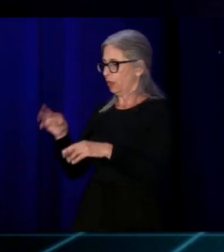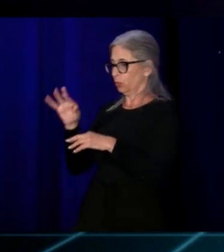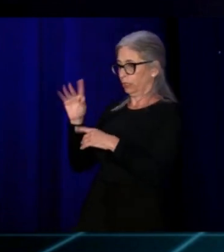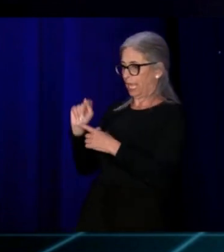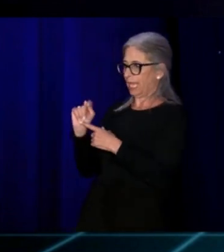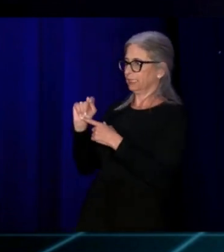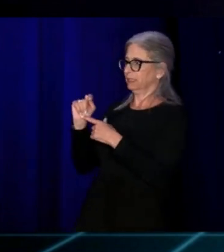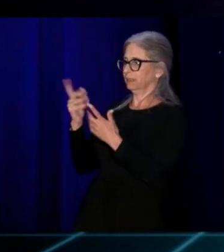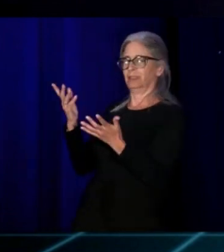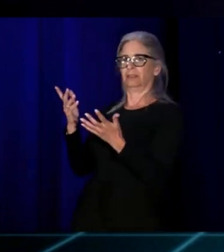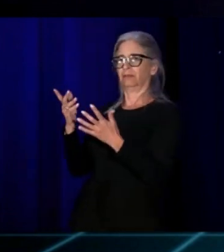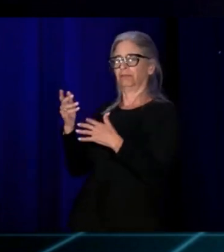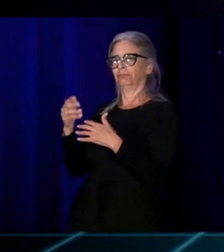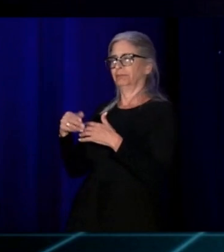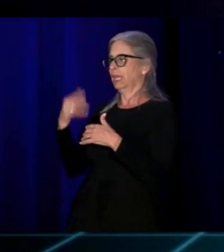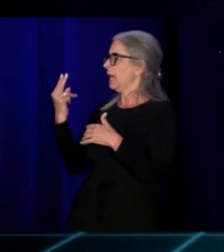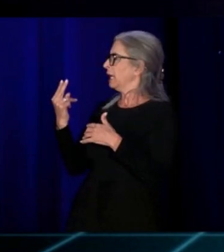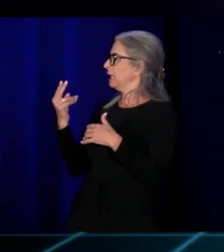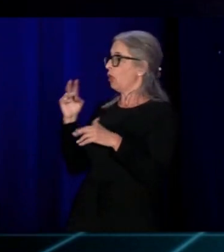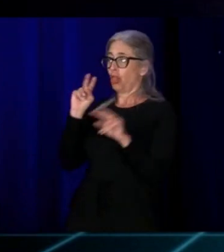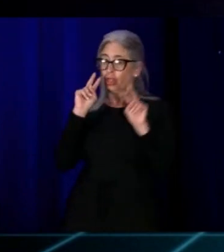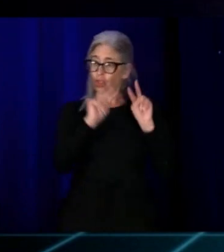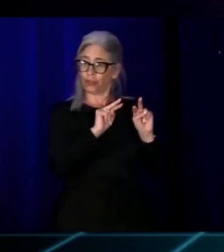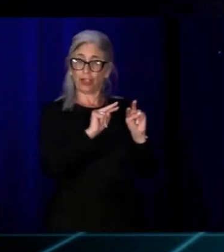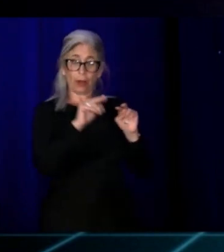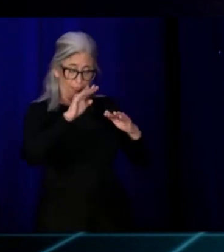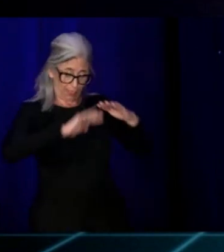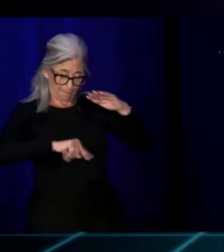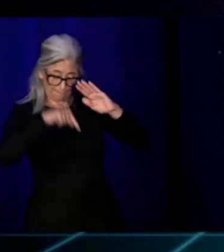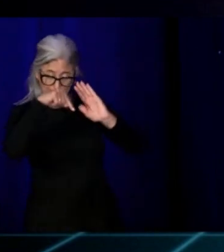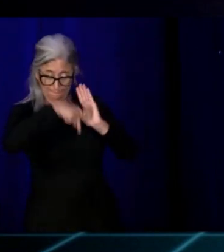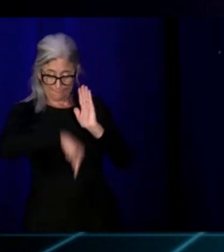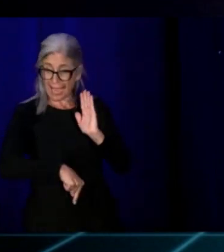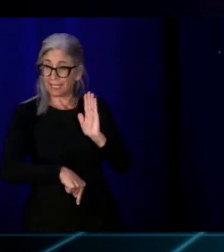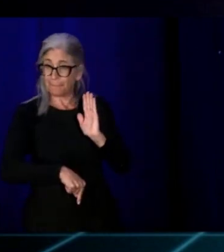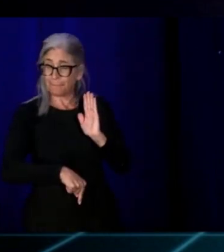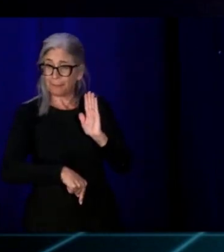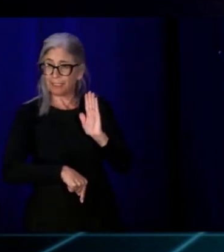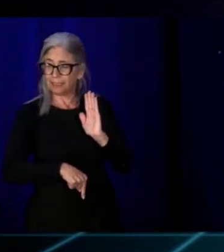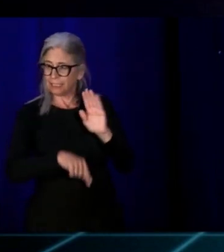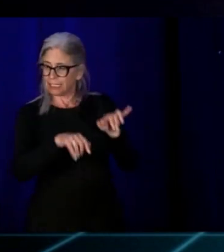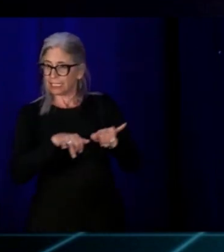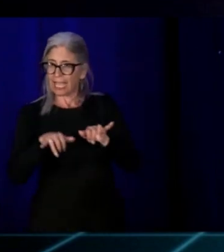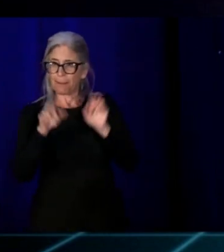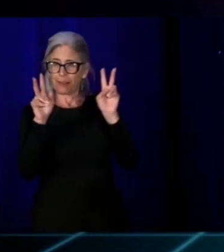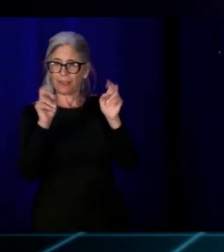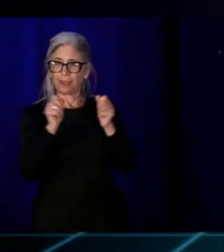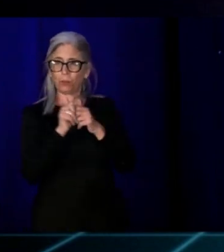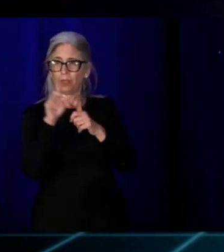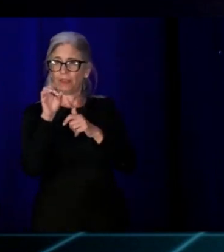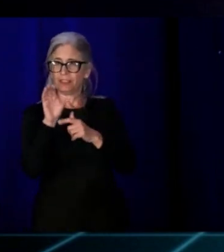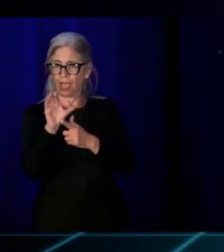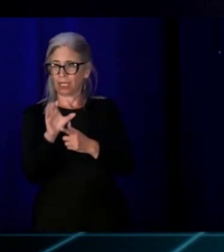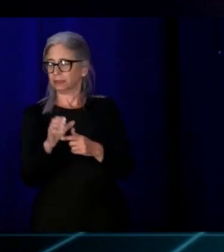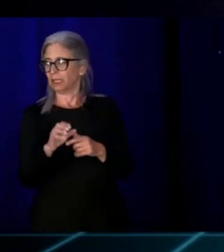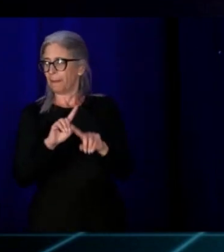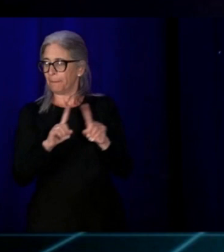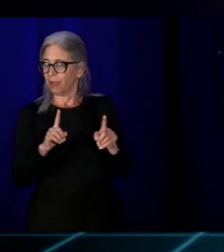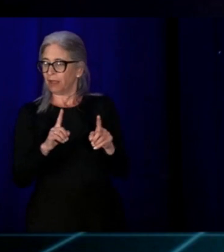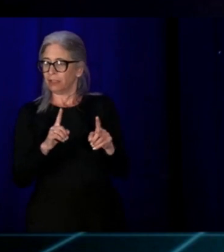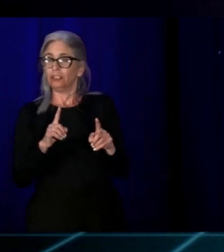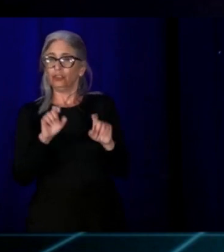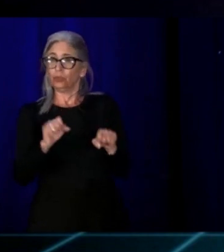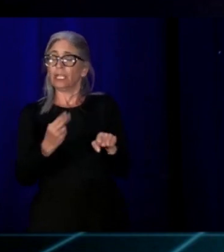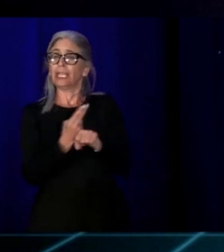of just hides that. I mean, if you look here, it's like all the way at the bottom. And that's a common theme with their docs, I'll show you later. But at the bottom, you could